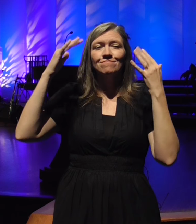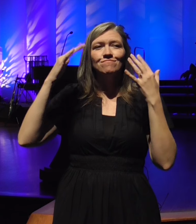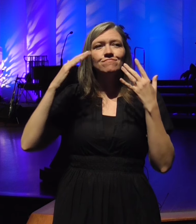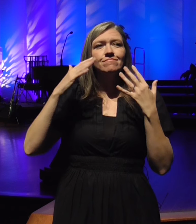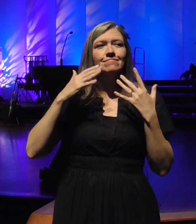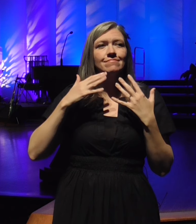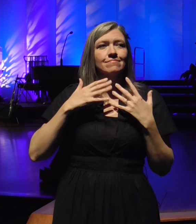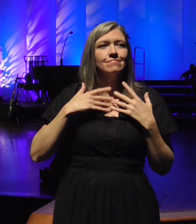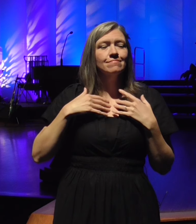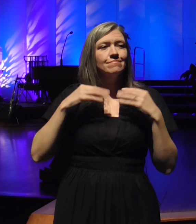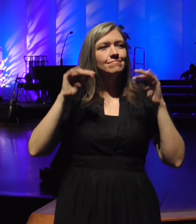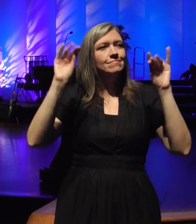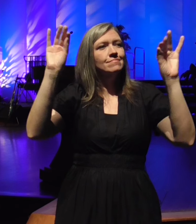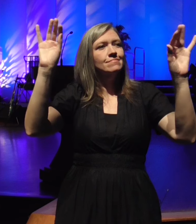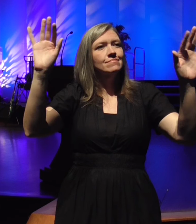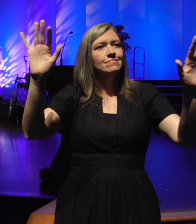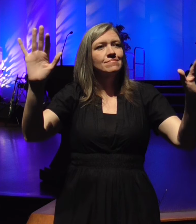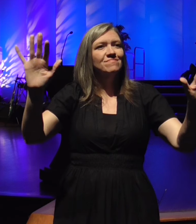love